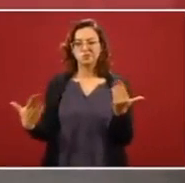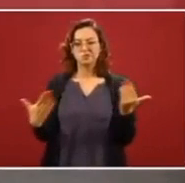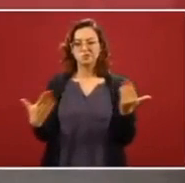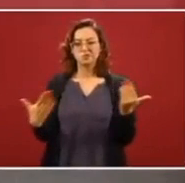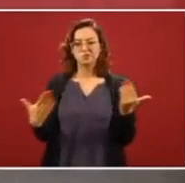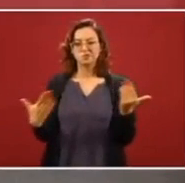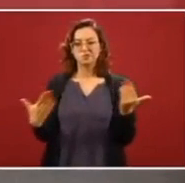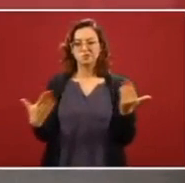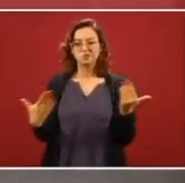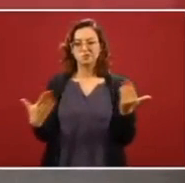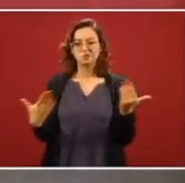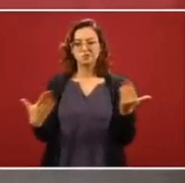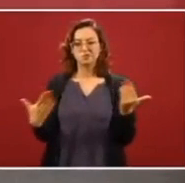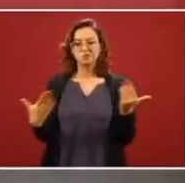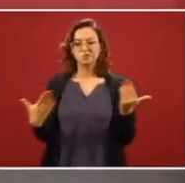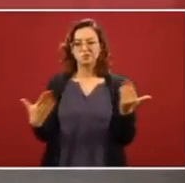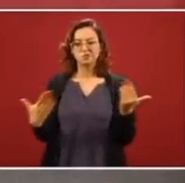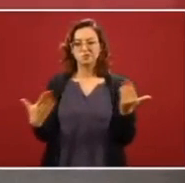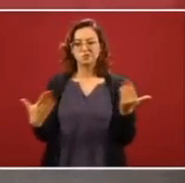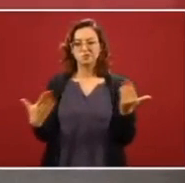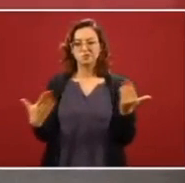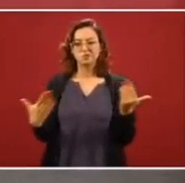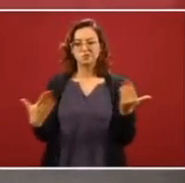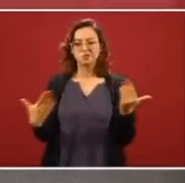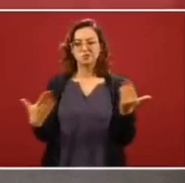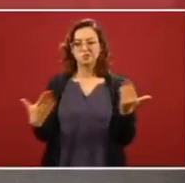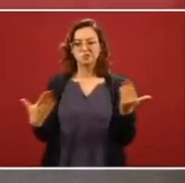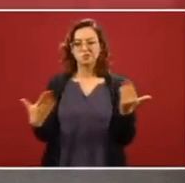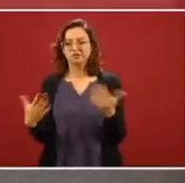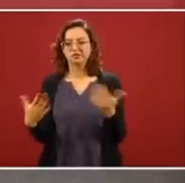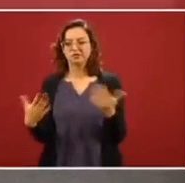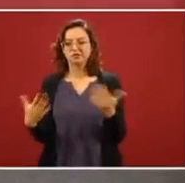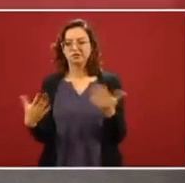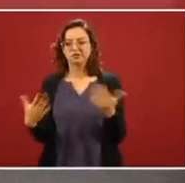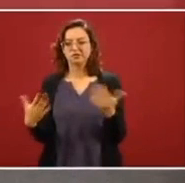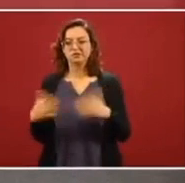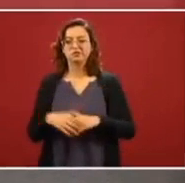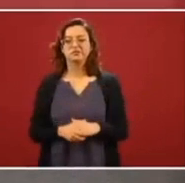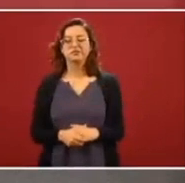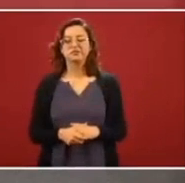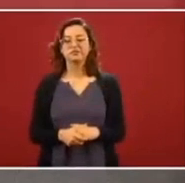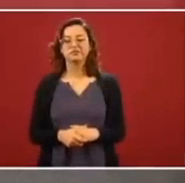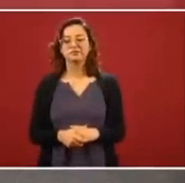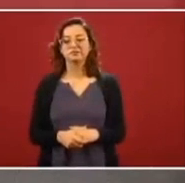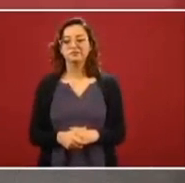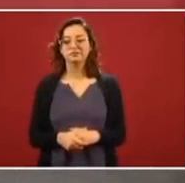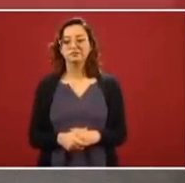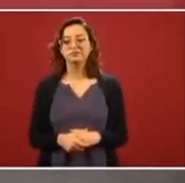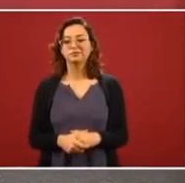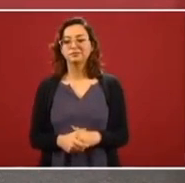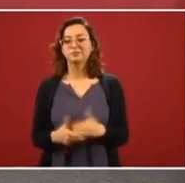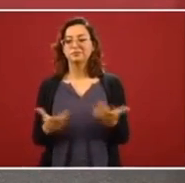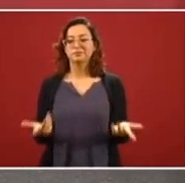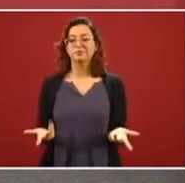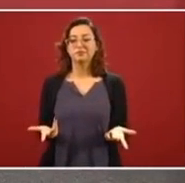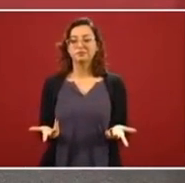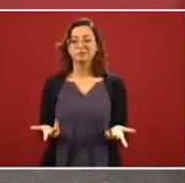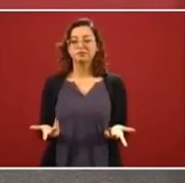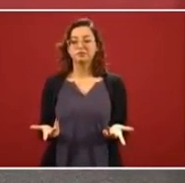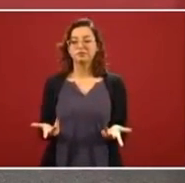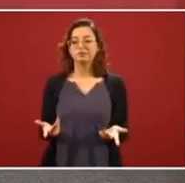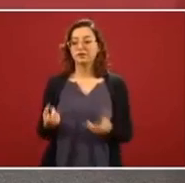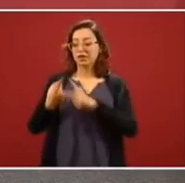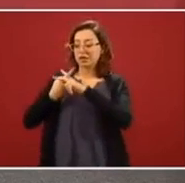comparación And I'm going to ask them to include this comparison de lo que significó